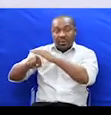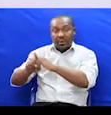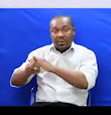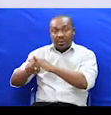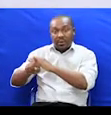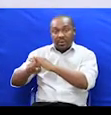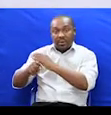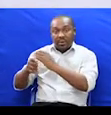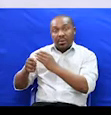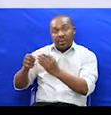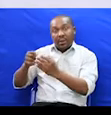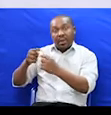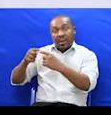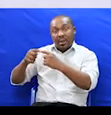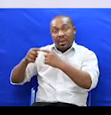an atom.